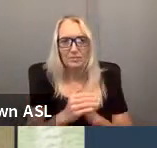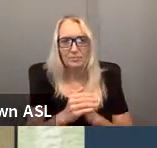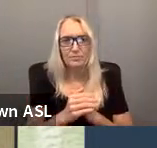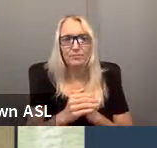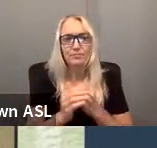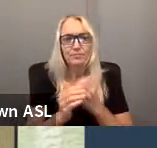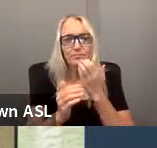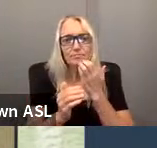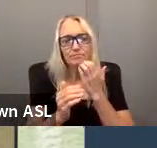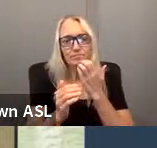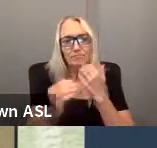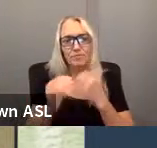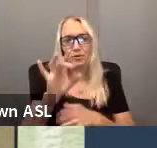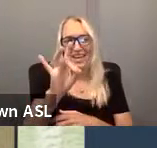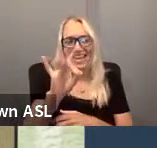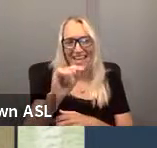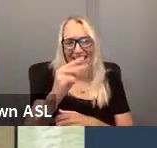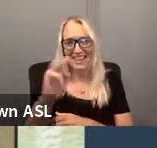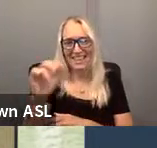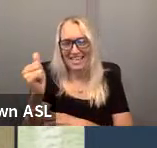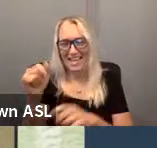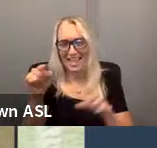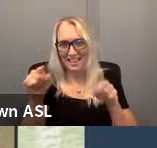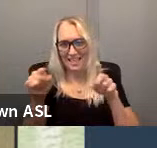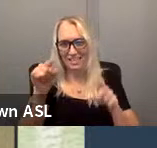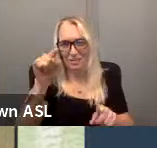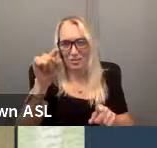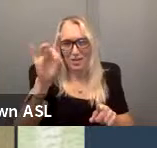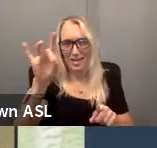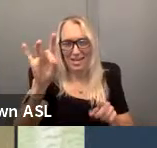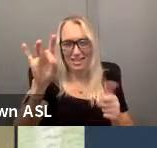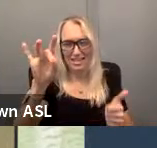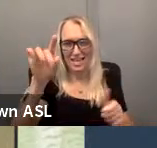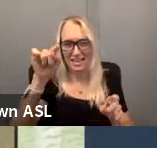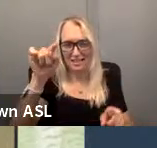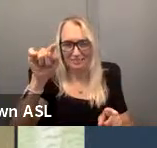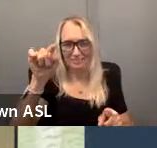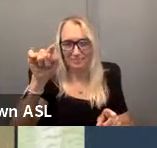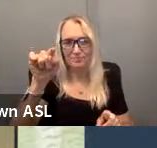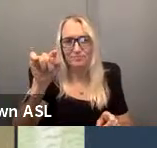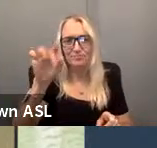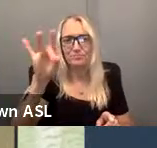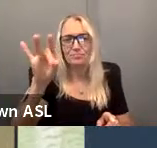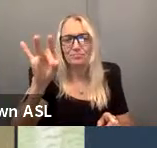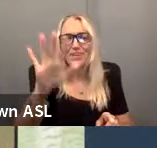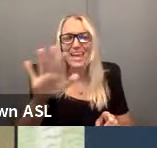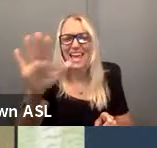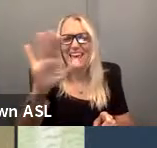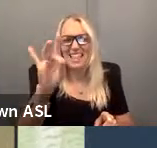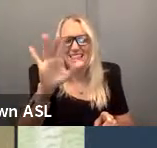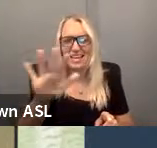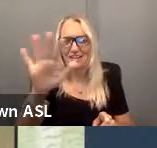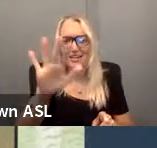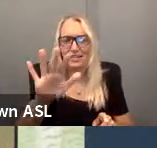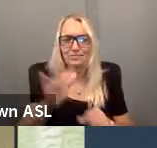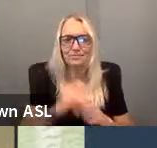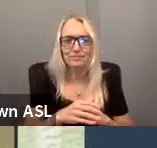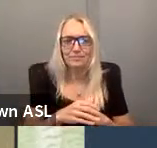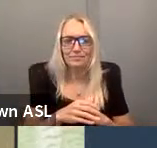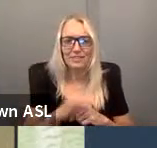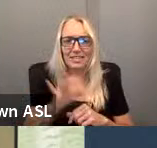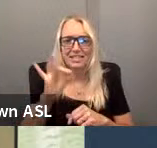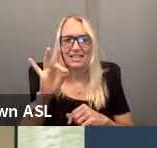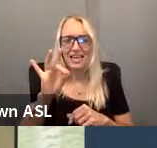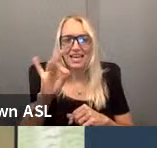discussion today, the 8th and 10th congressional districts, the map indicates that the 8th congressional district, according to state